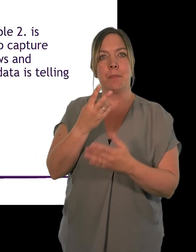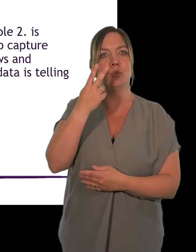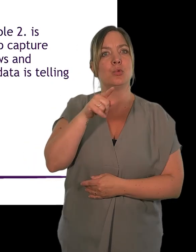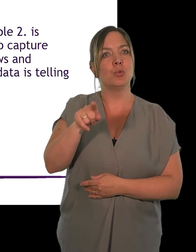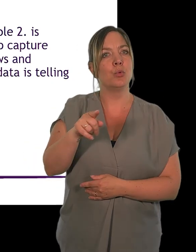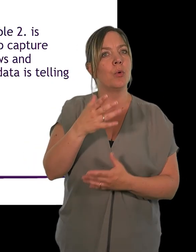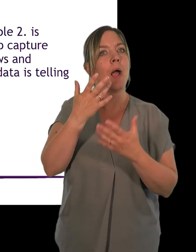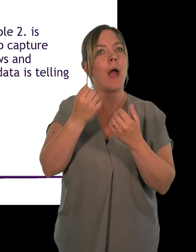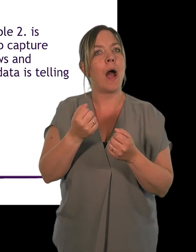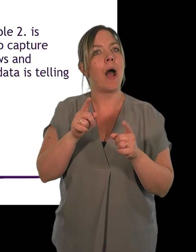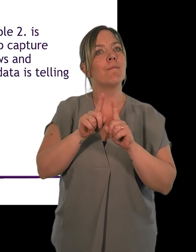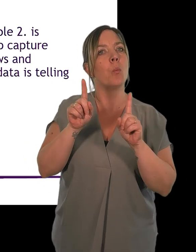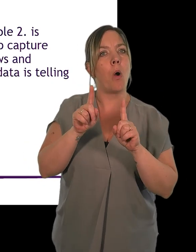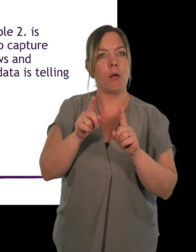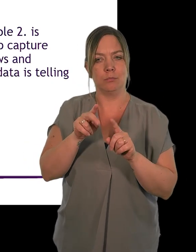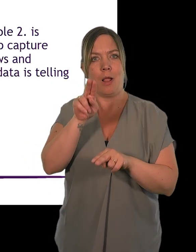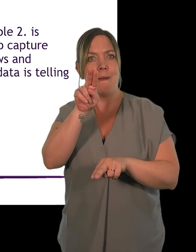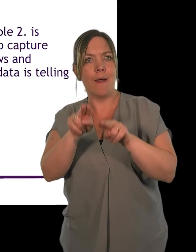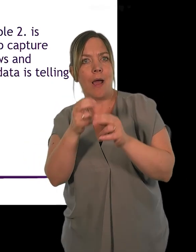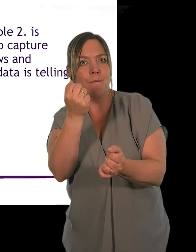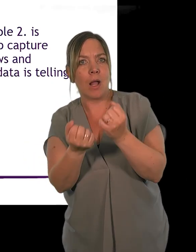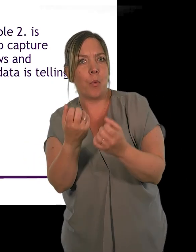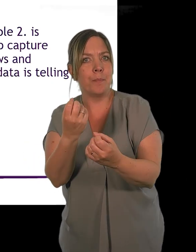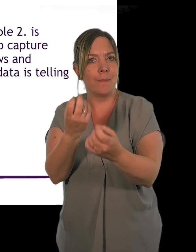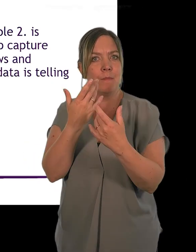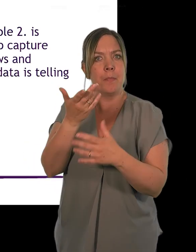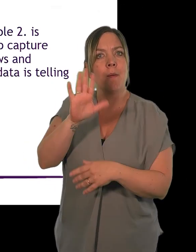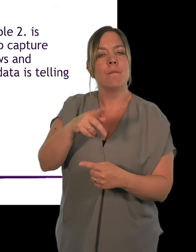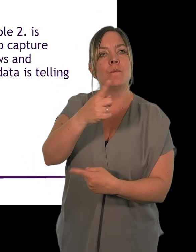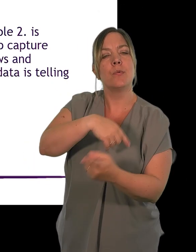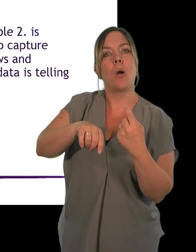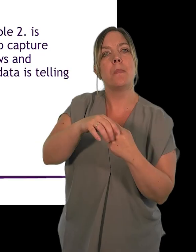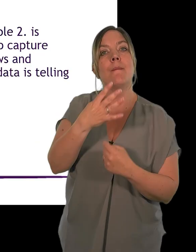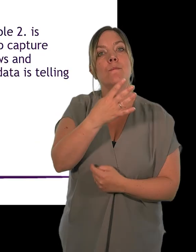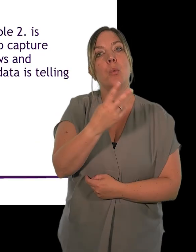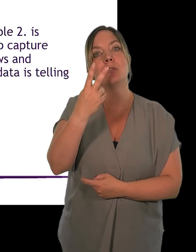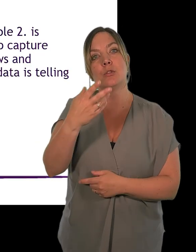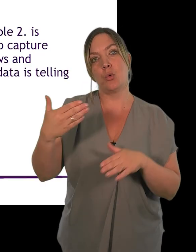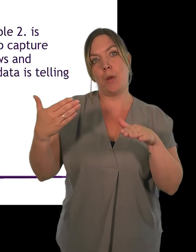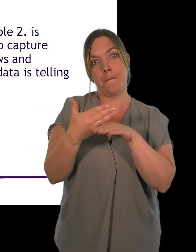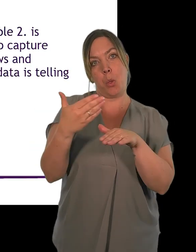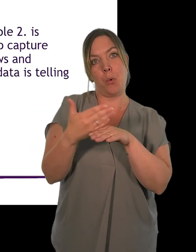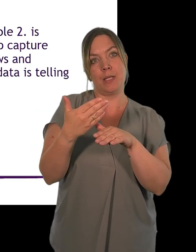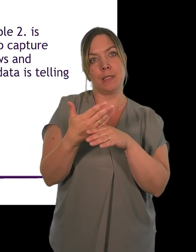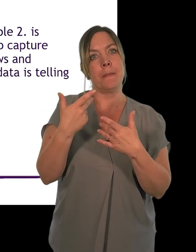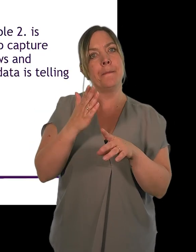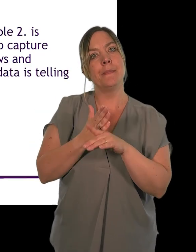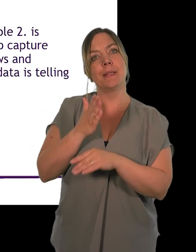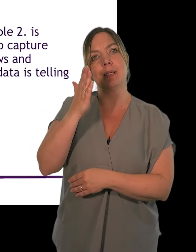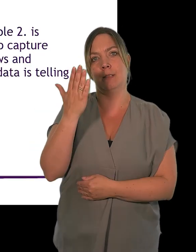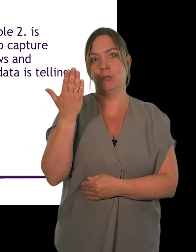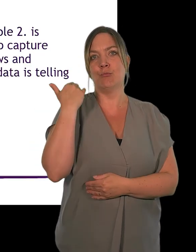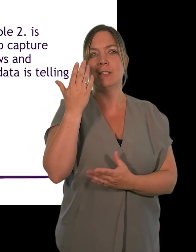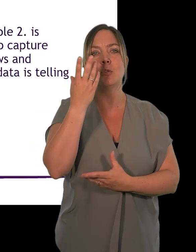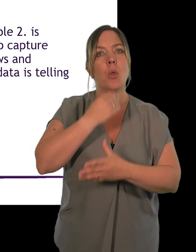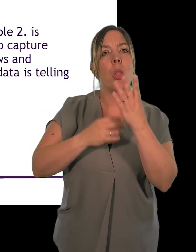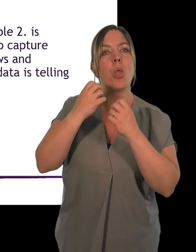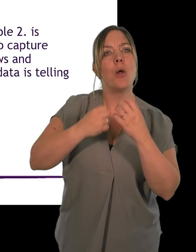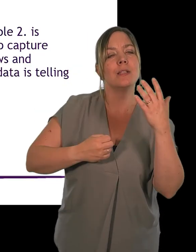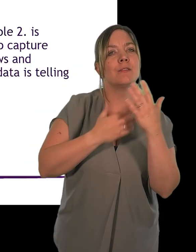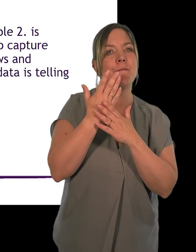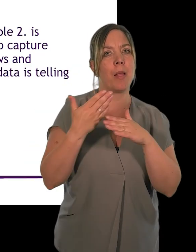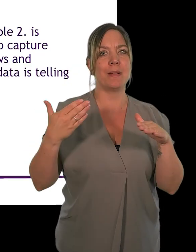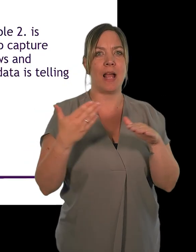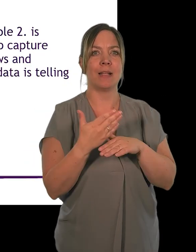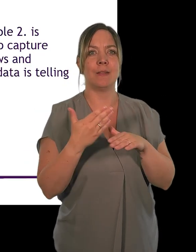from 42 employees who attended a recent learning and development activity. Sue would like you to